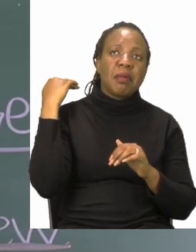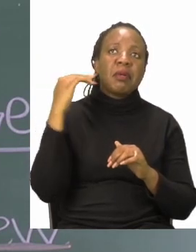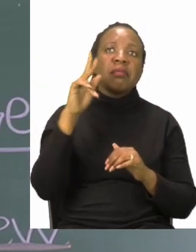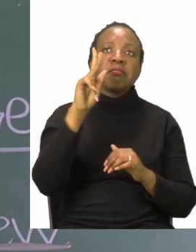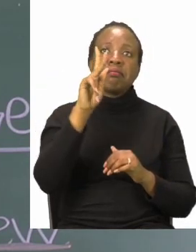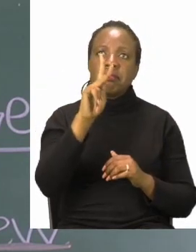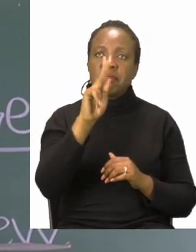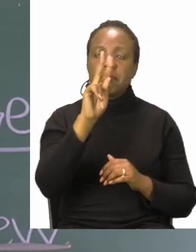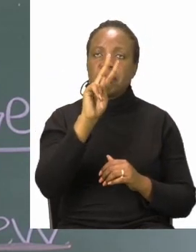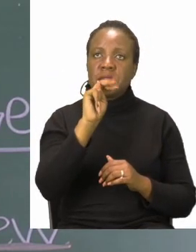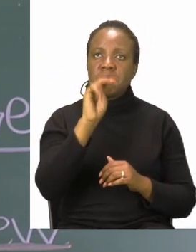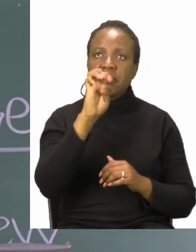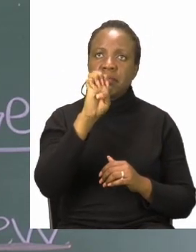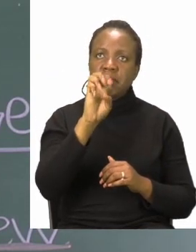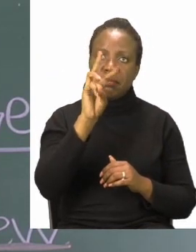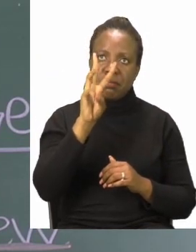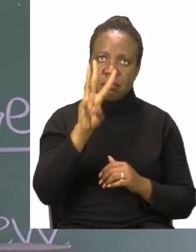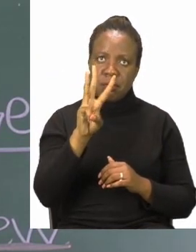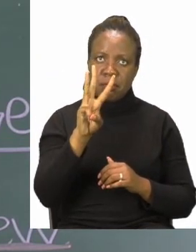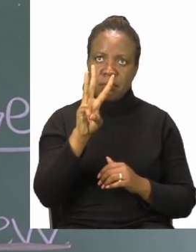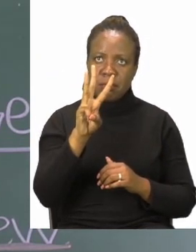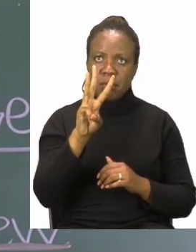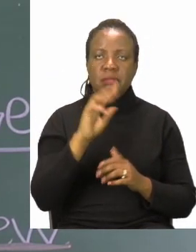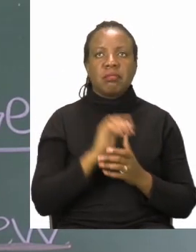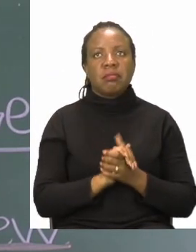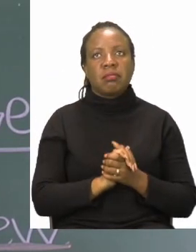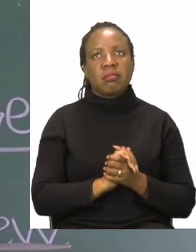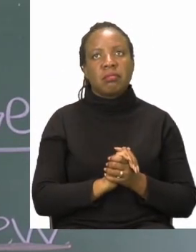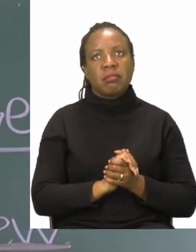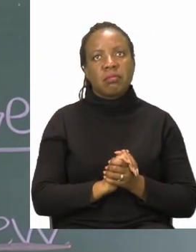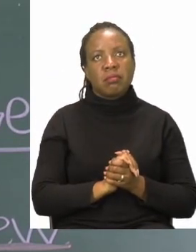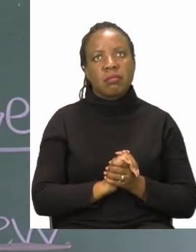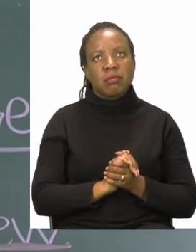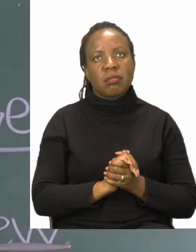becomes new. Can you see?